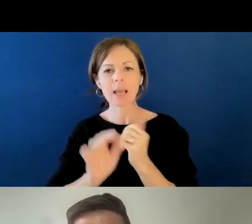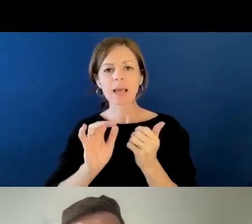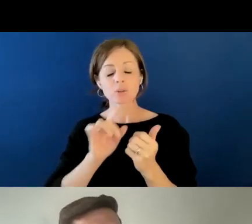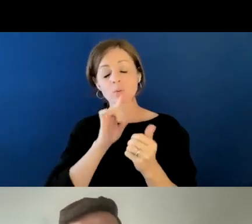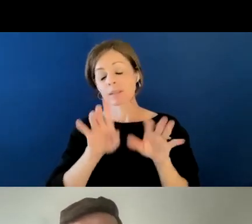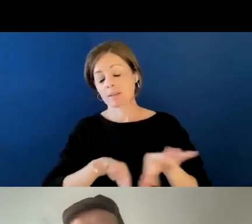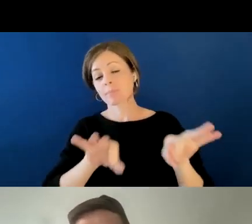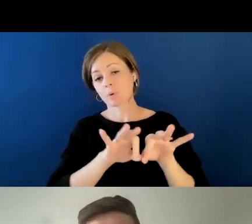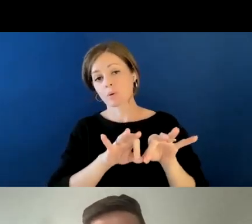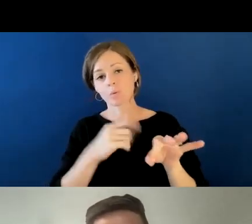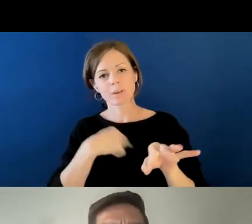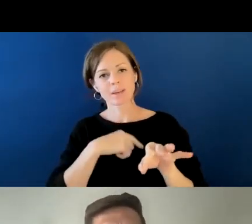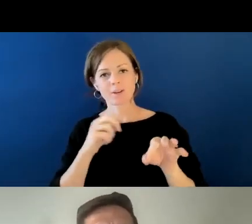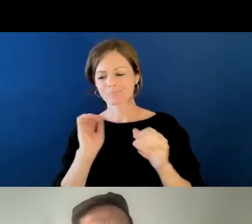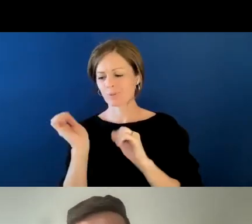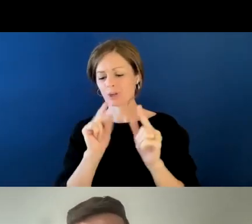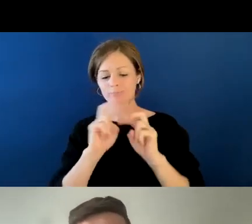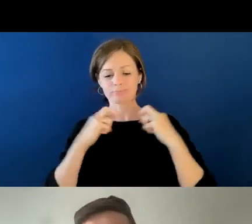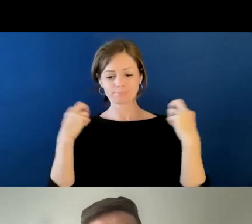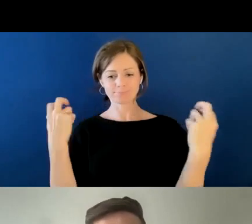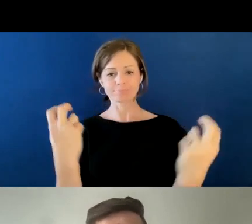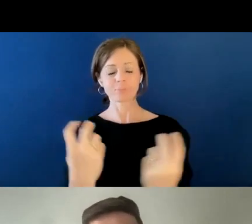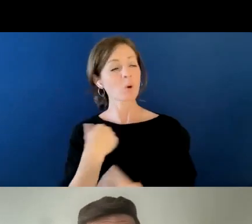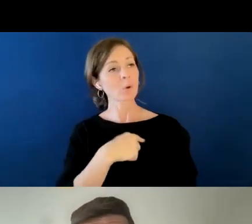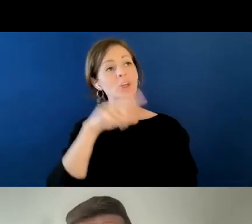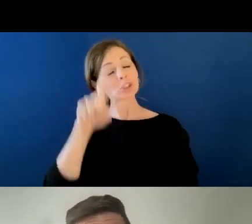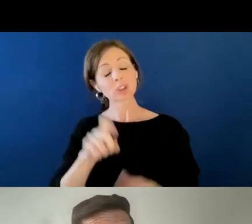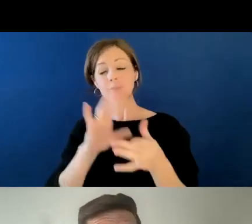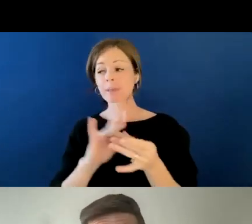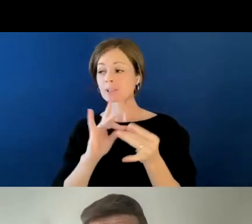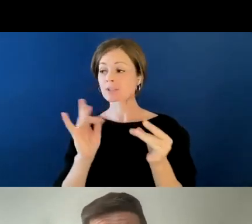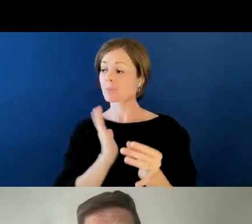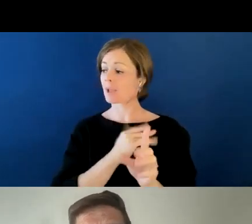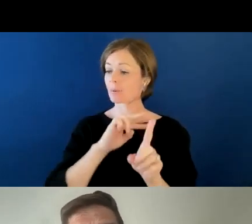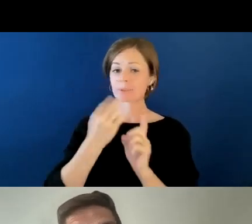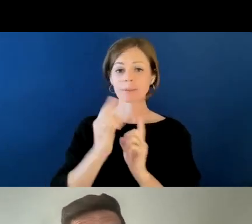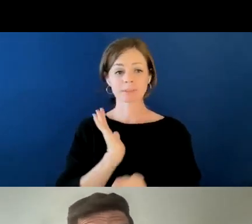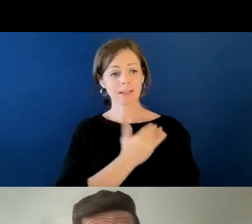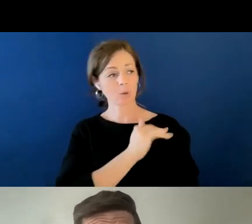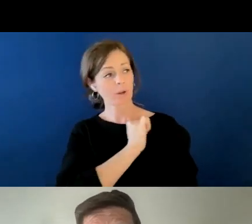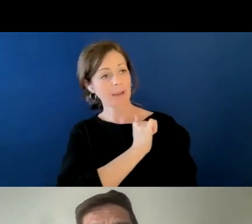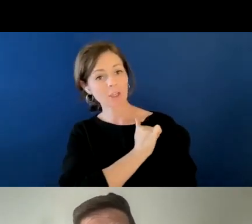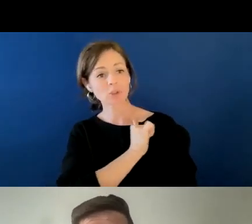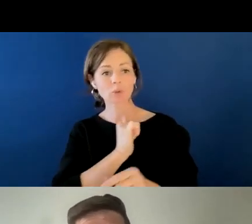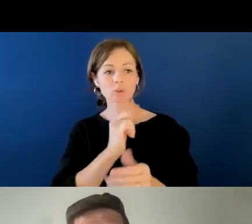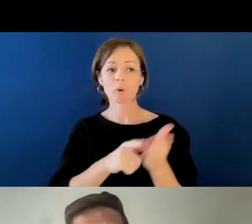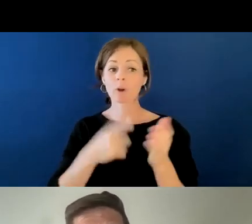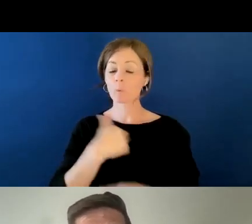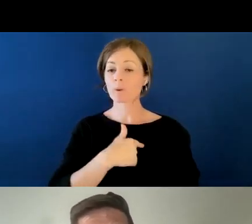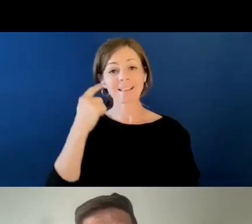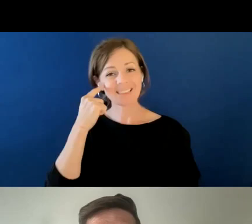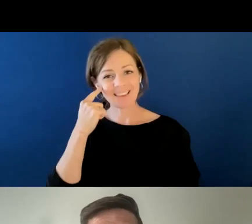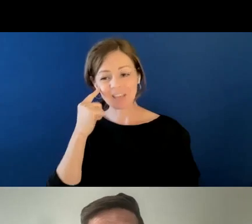because we can all sit in a room and say, this is what we should message based upon our own perceptions or attitudes or what we think everybody